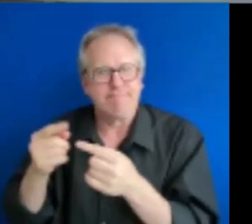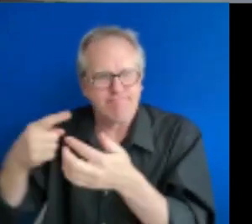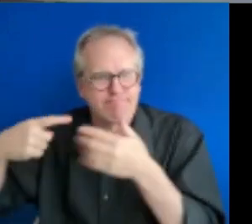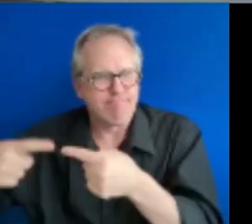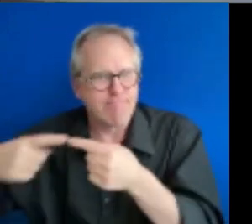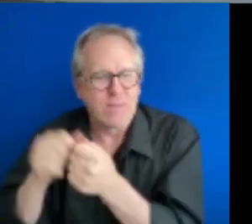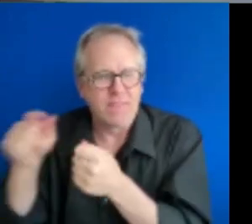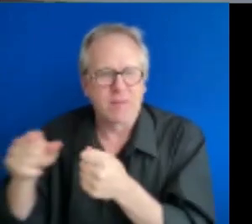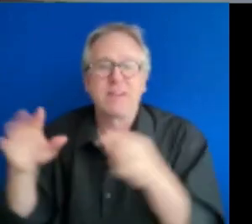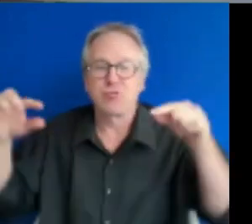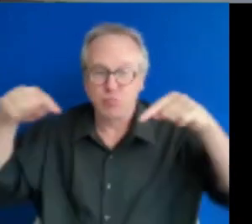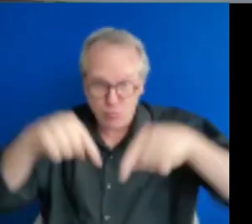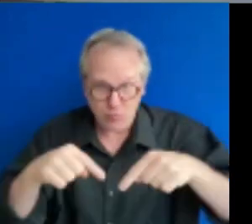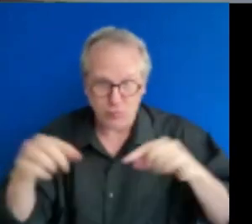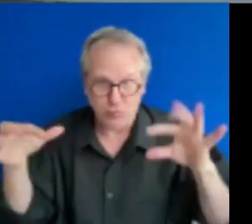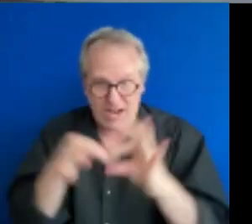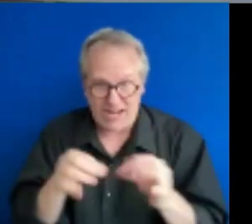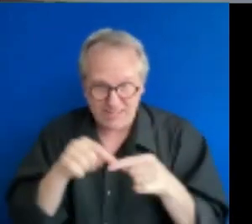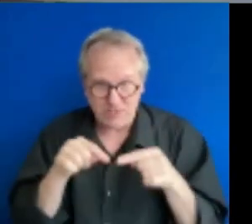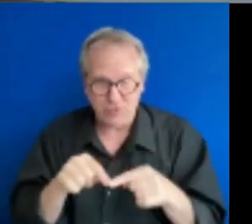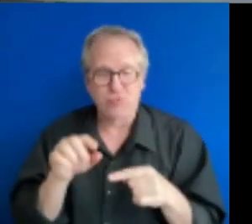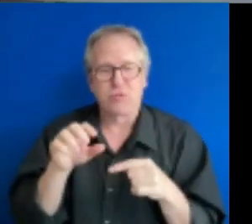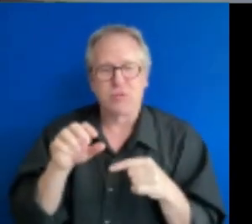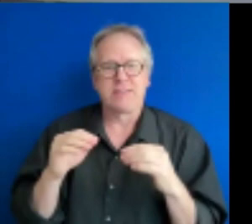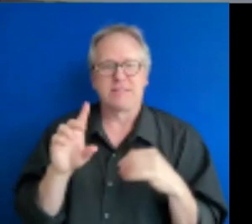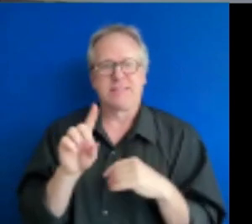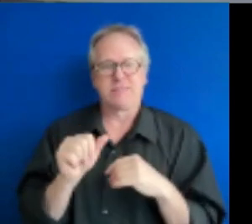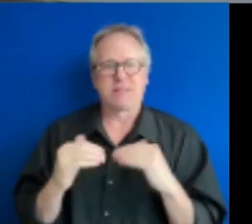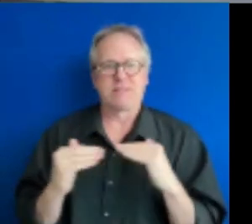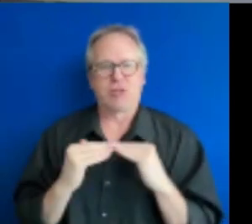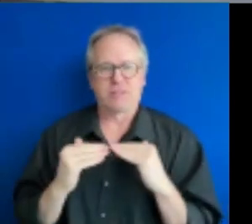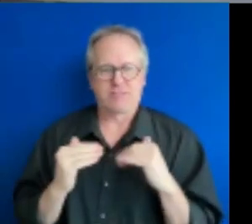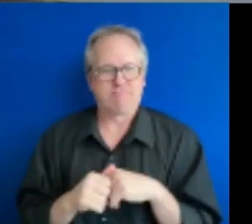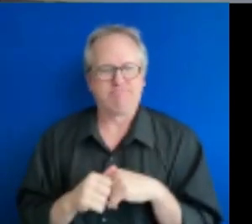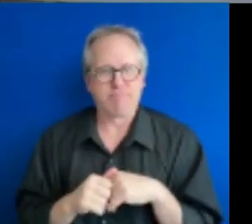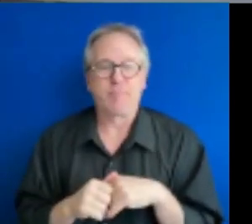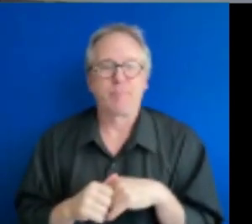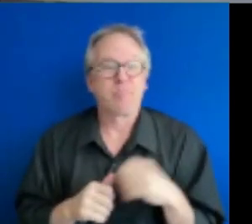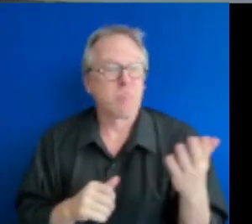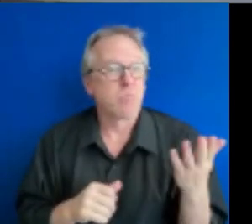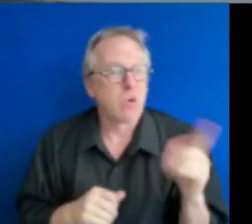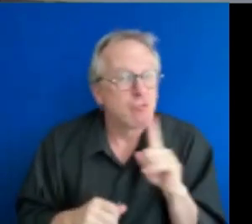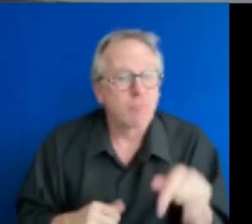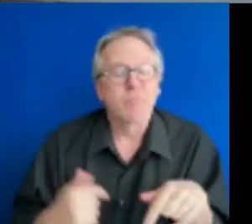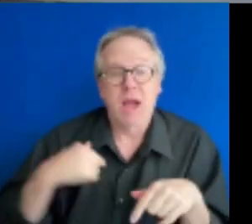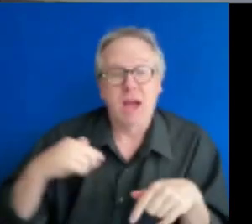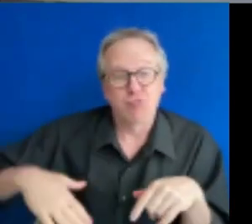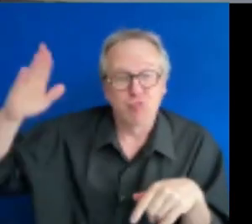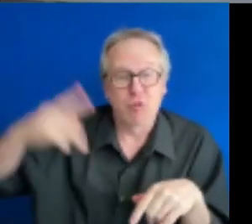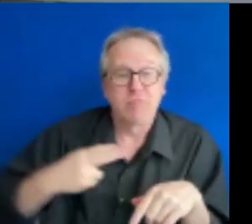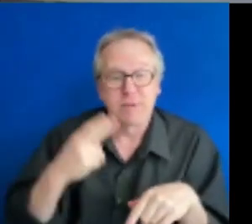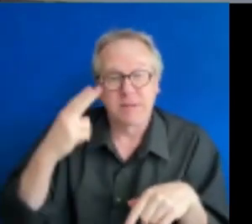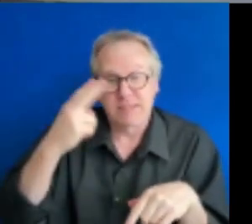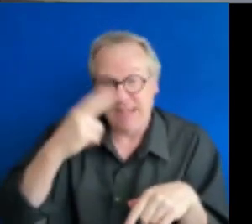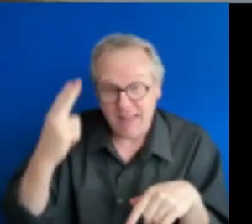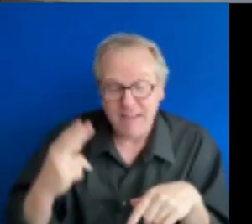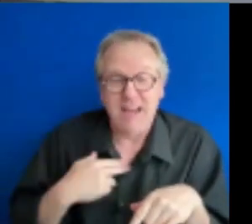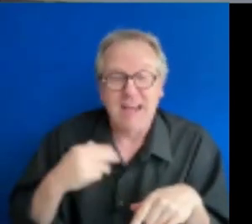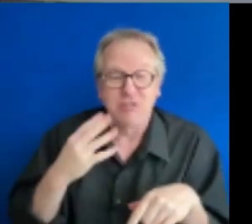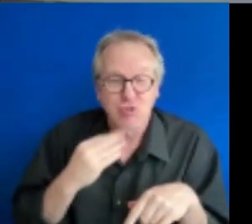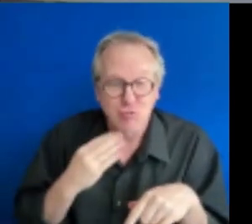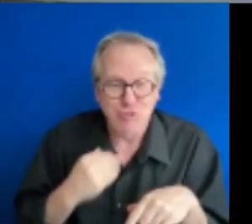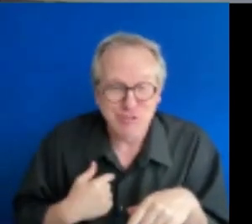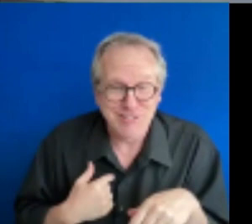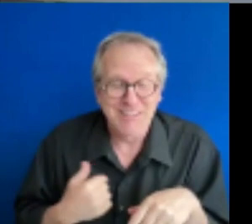disability justice. Sure. So I was raised Catholic and Jewish. I like to say I